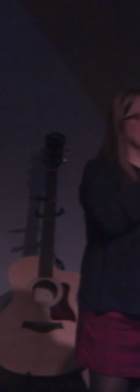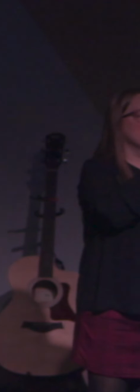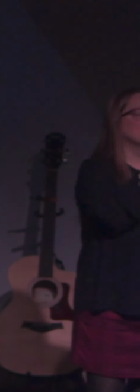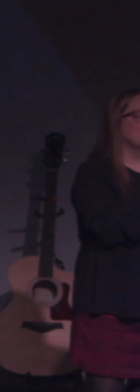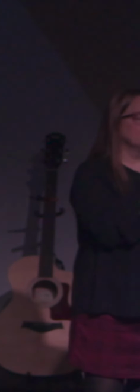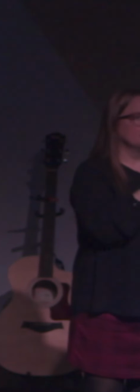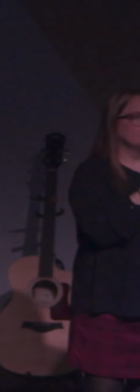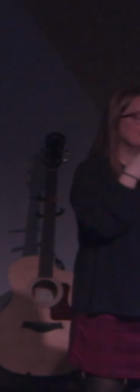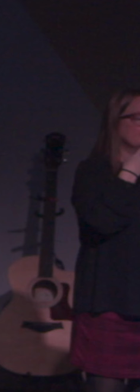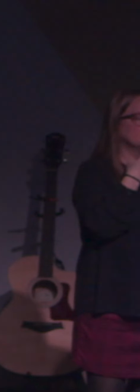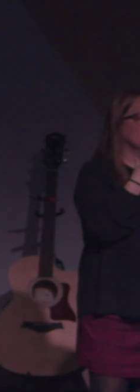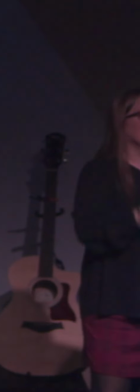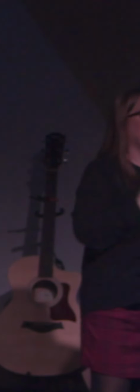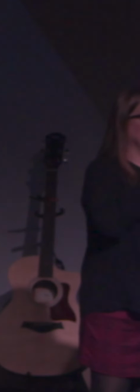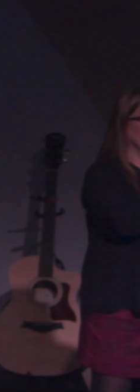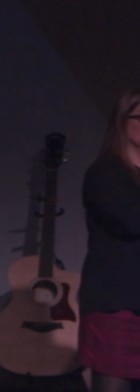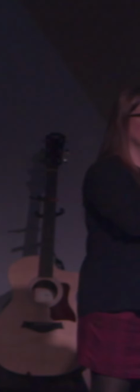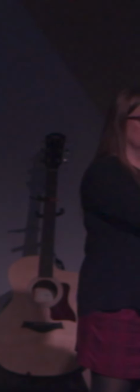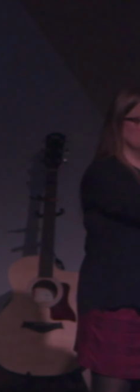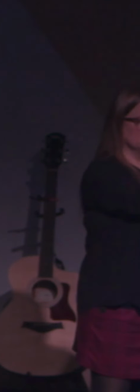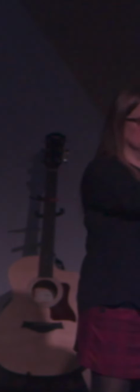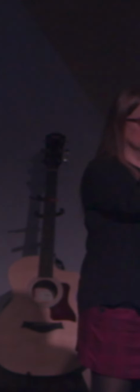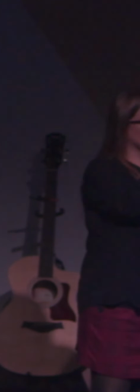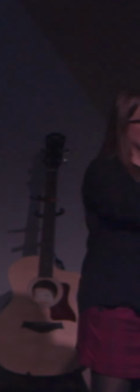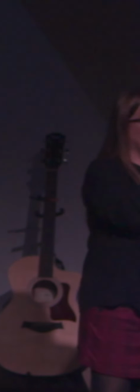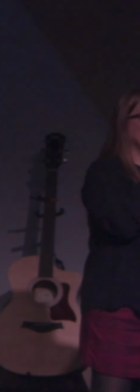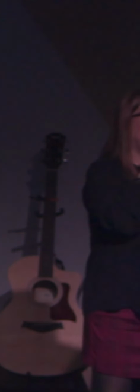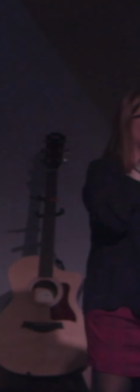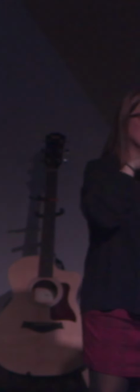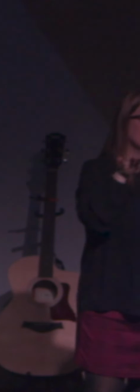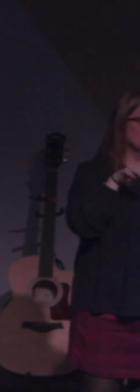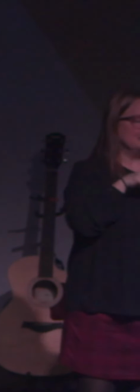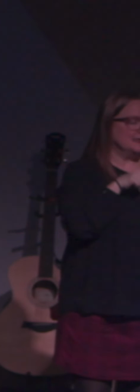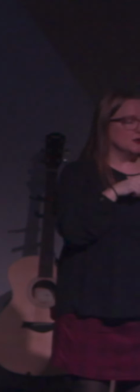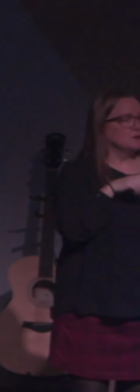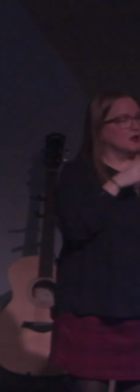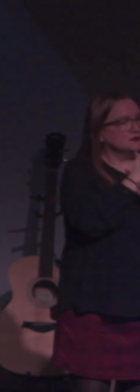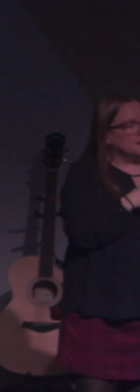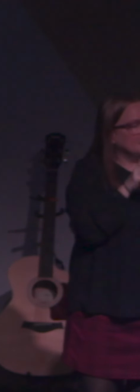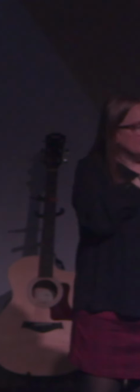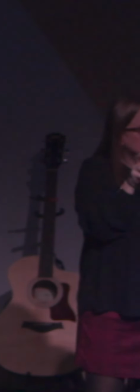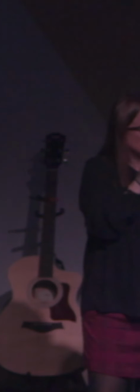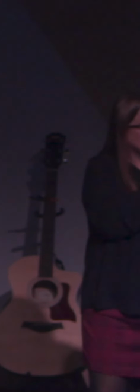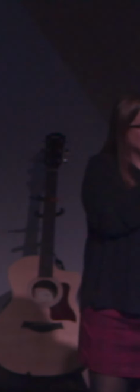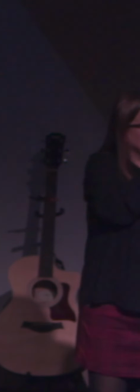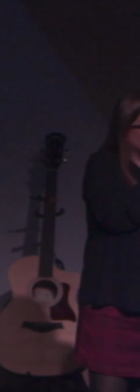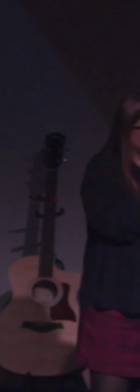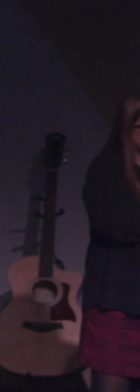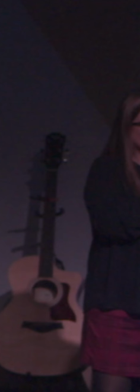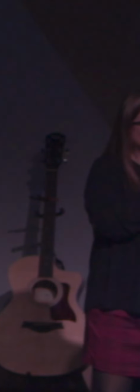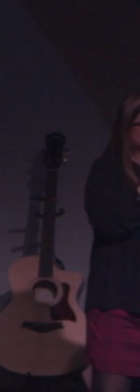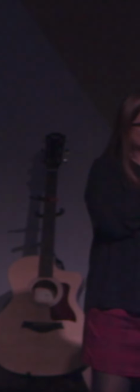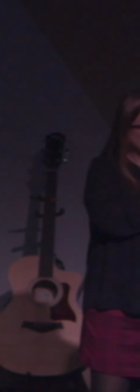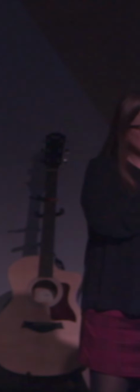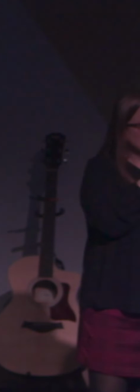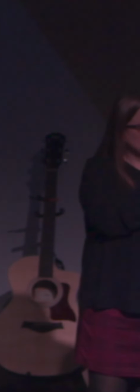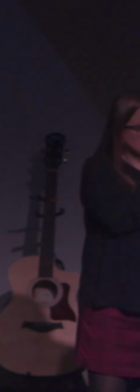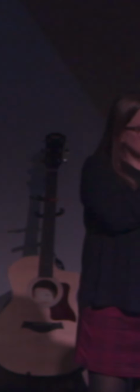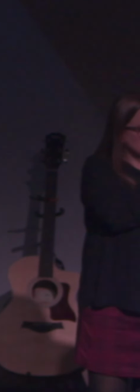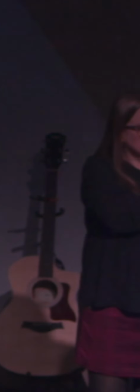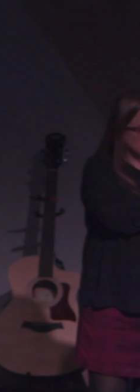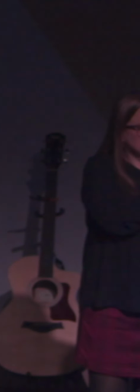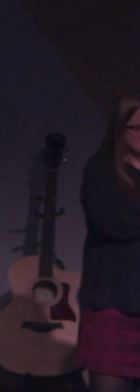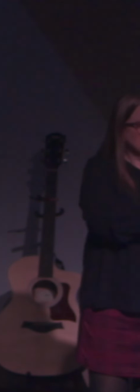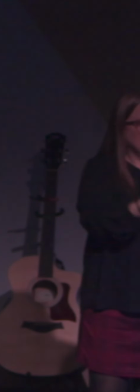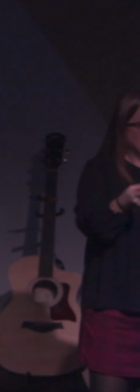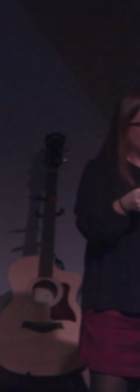that story, and I'm not going to jump too much into the details, but we went through some issues with our pastor, and it just got worse and worse, and happened to